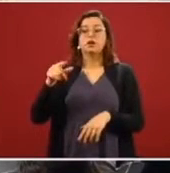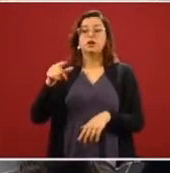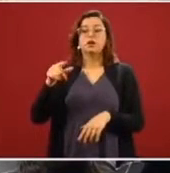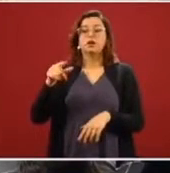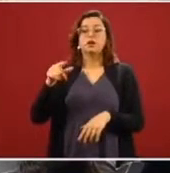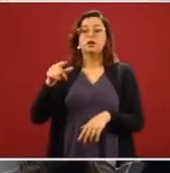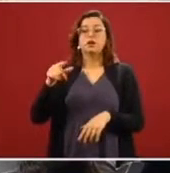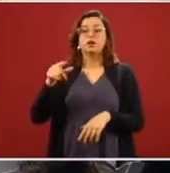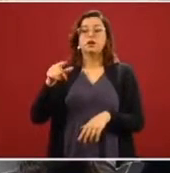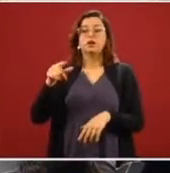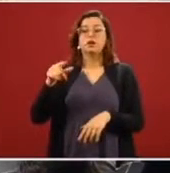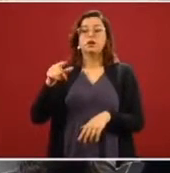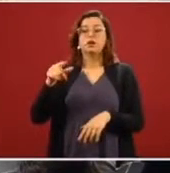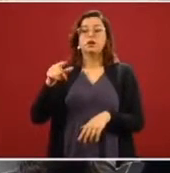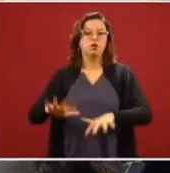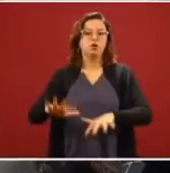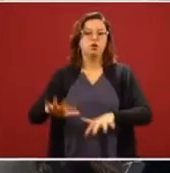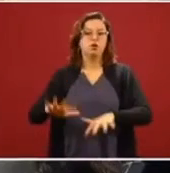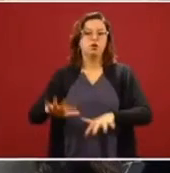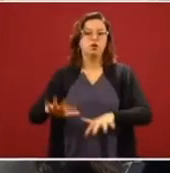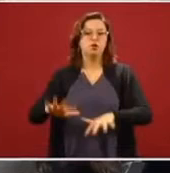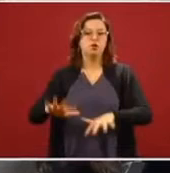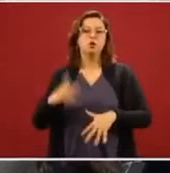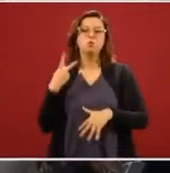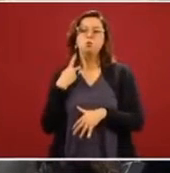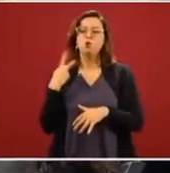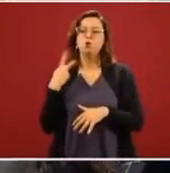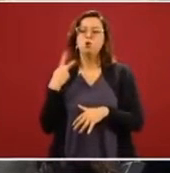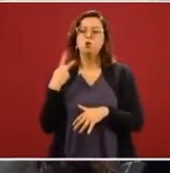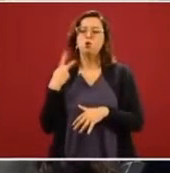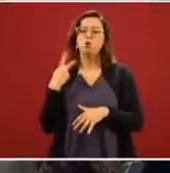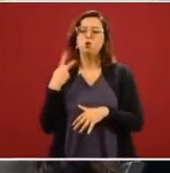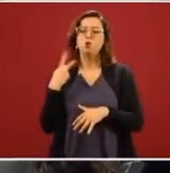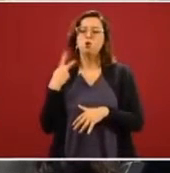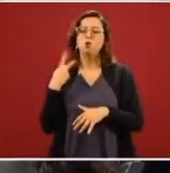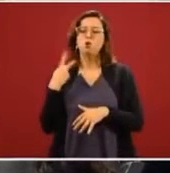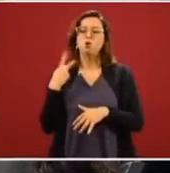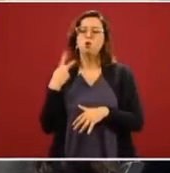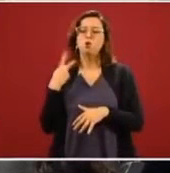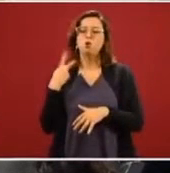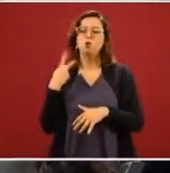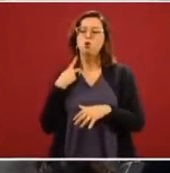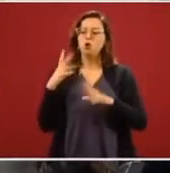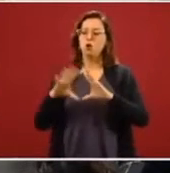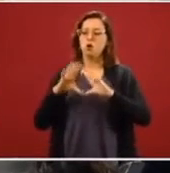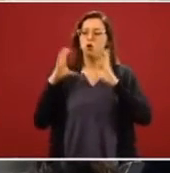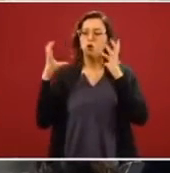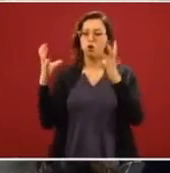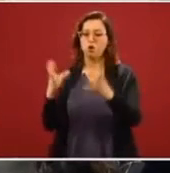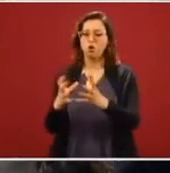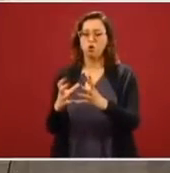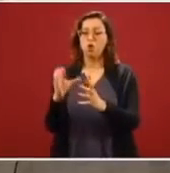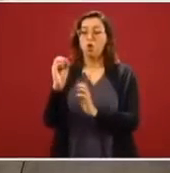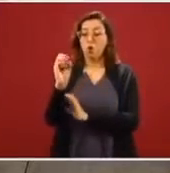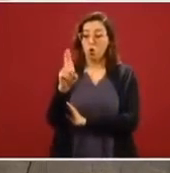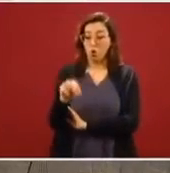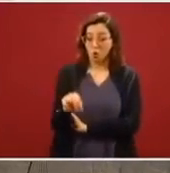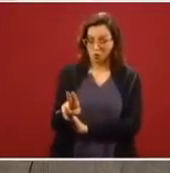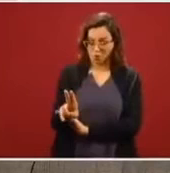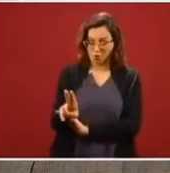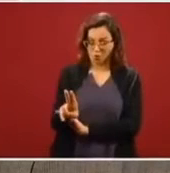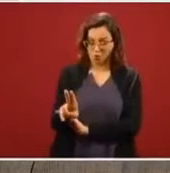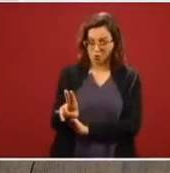of concentration, Política Global, la politically and global, Organización de las Naciones